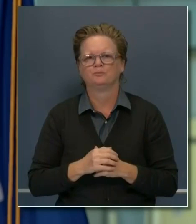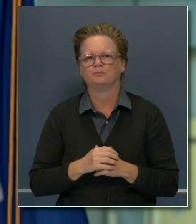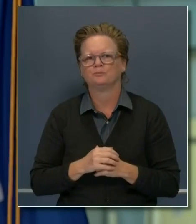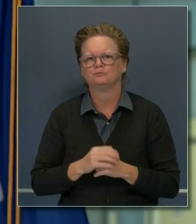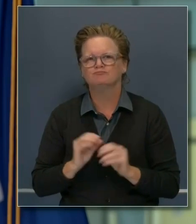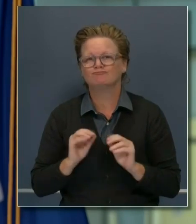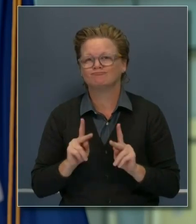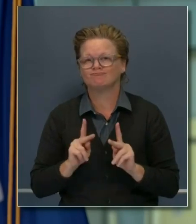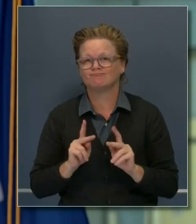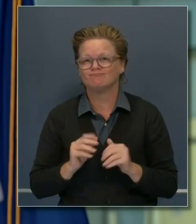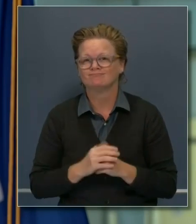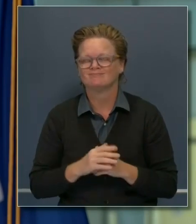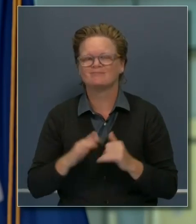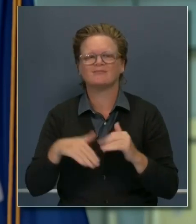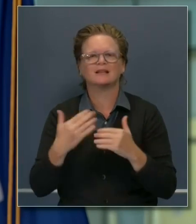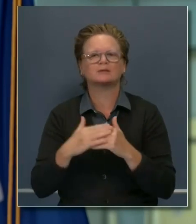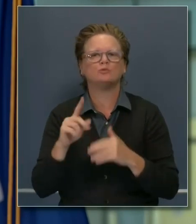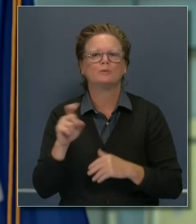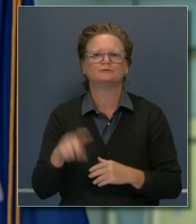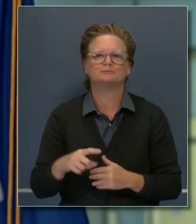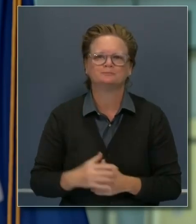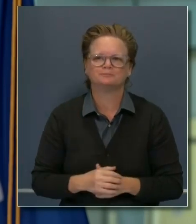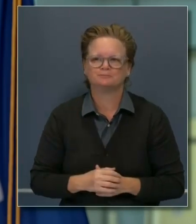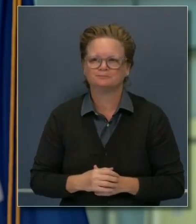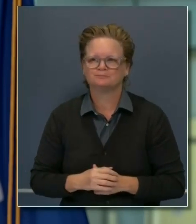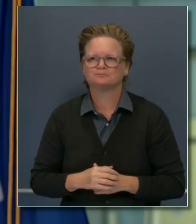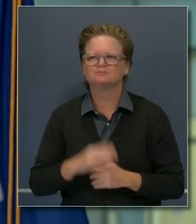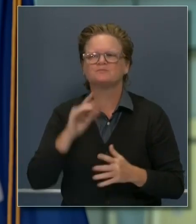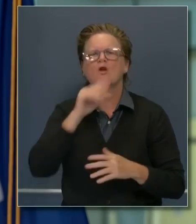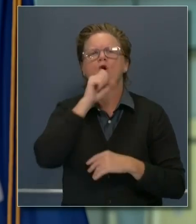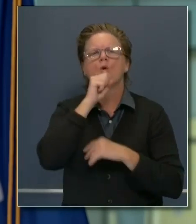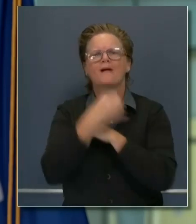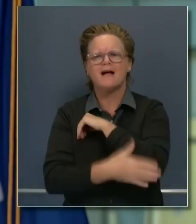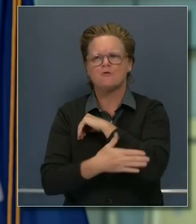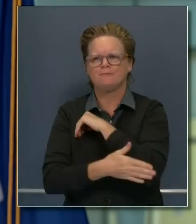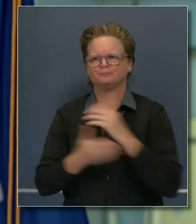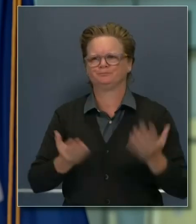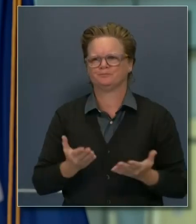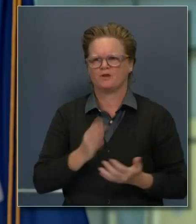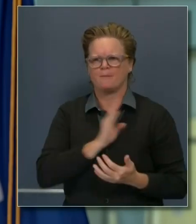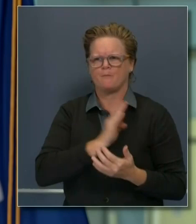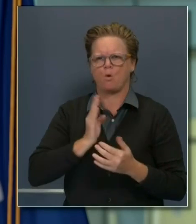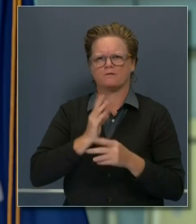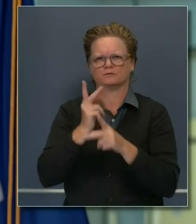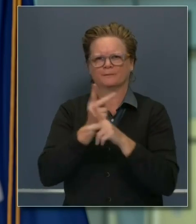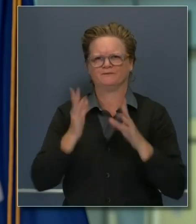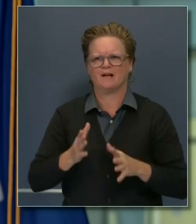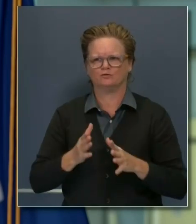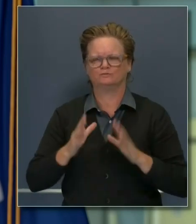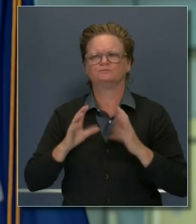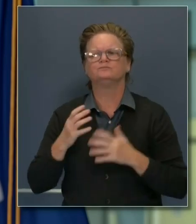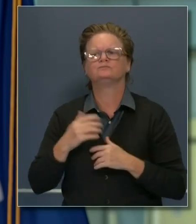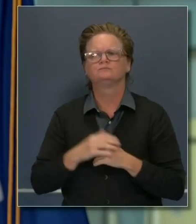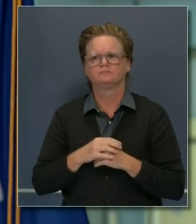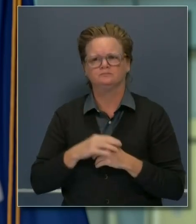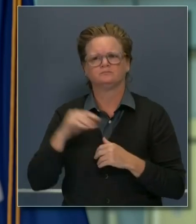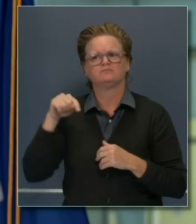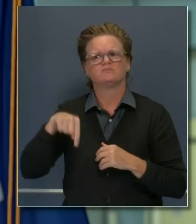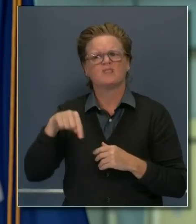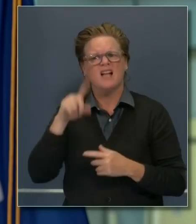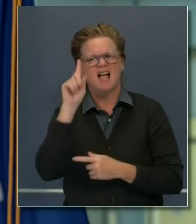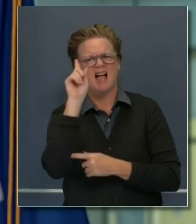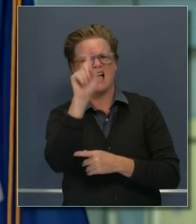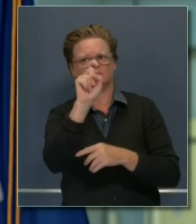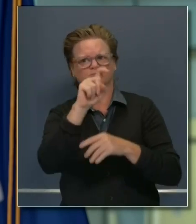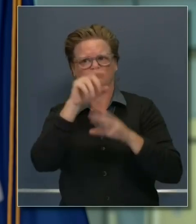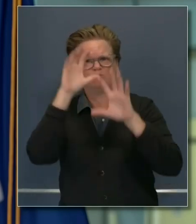Thank you, Governor. One of the Orange County Board of Supervisors members is asking President Trump to give